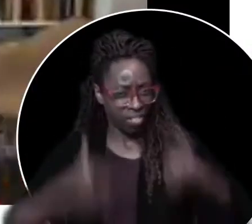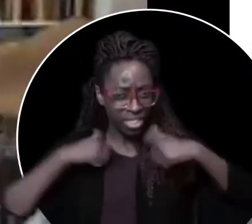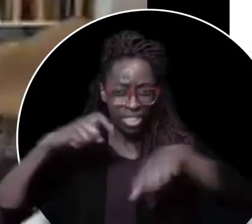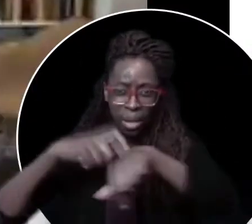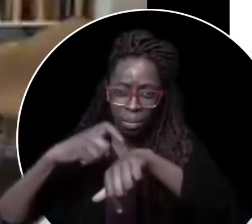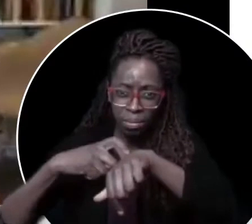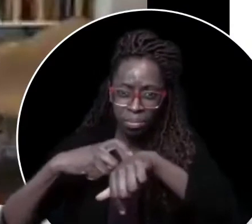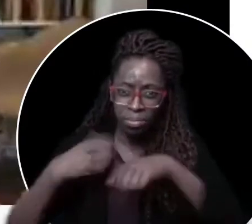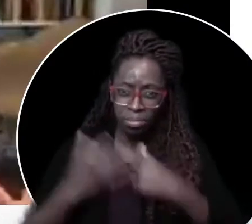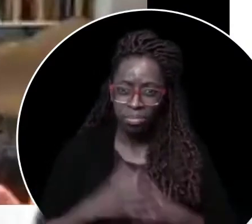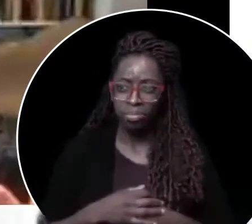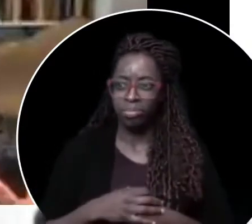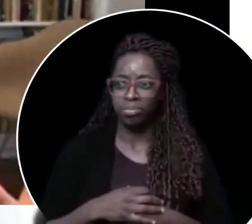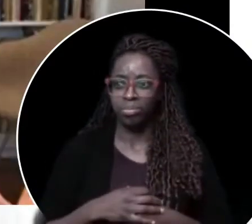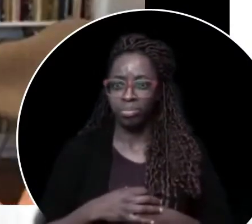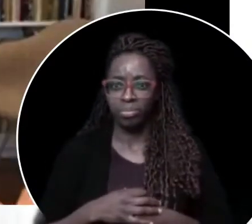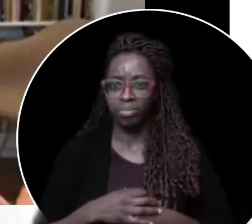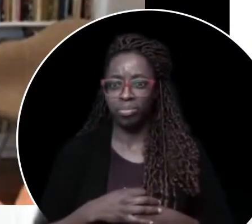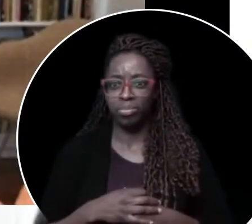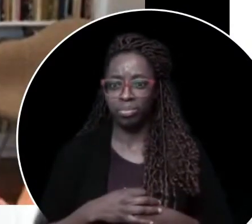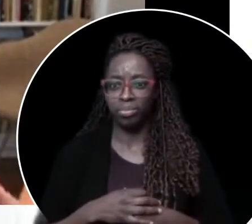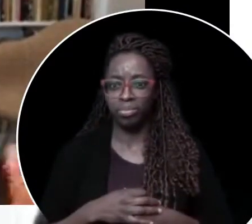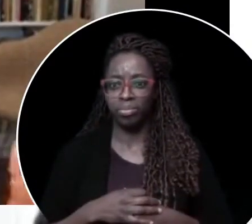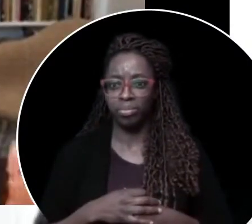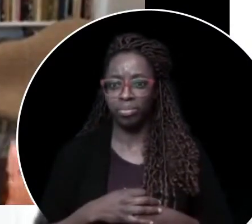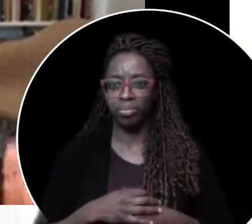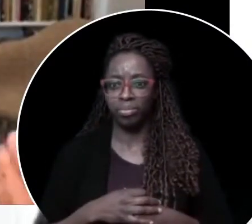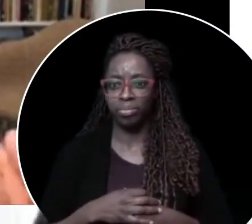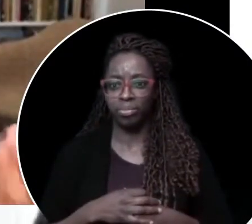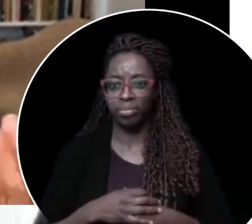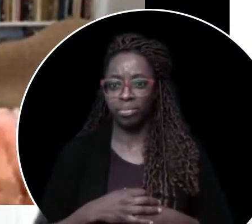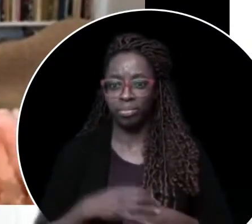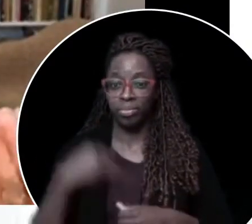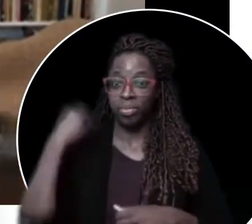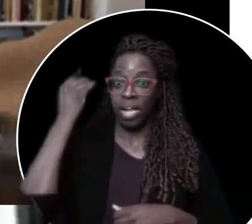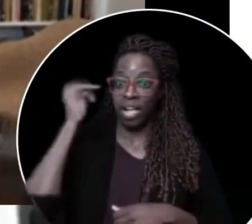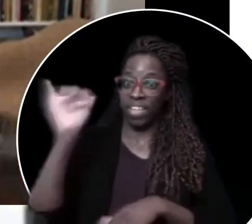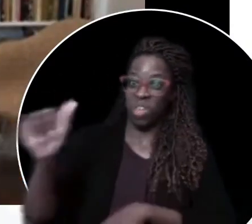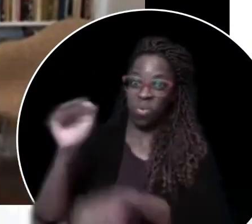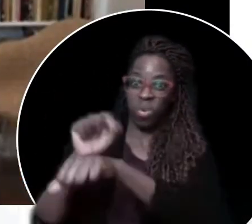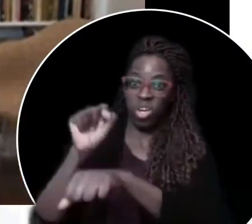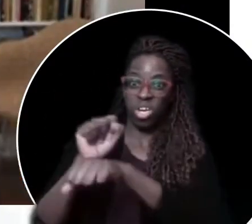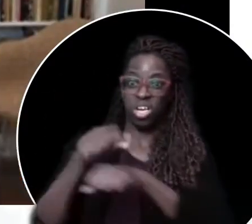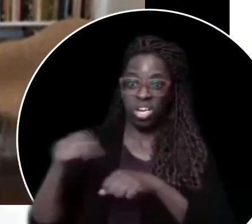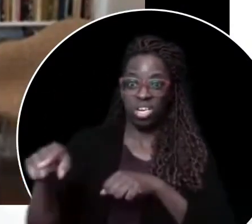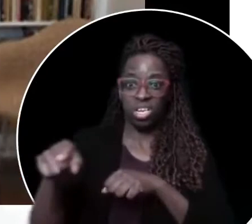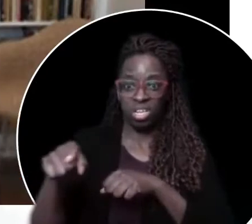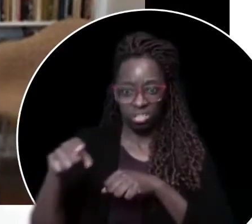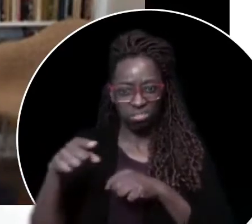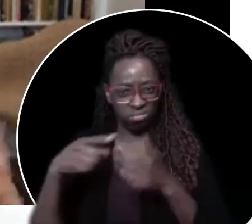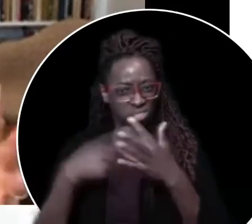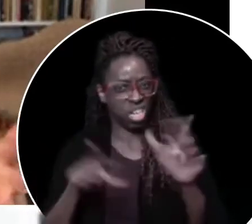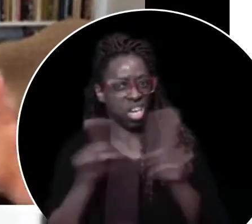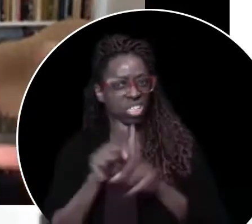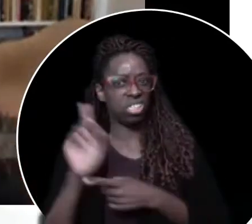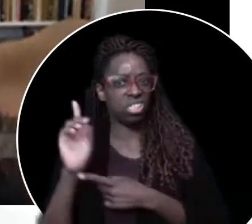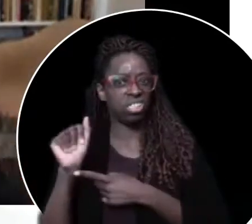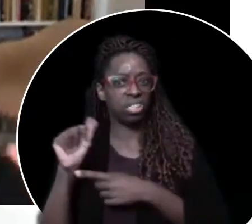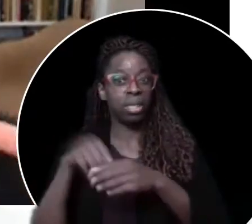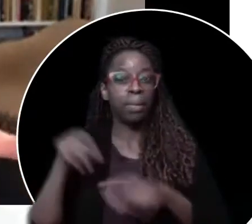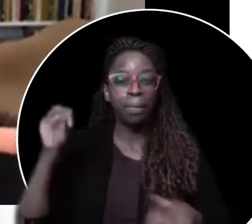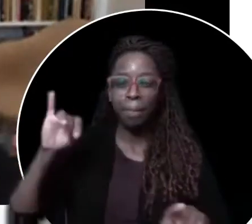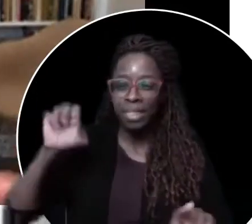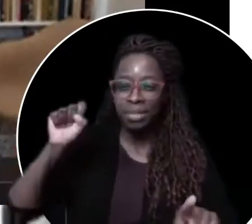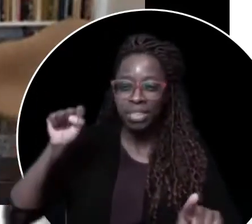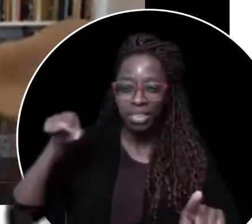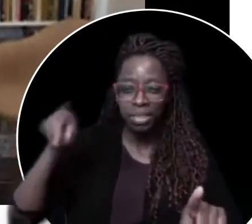the work that is being done in Mississippi, I'm so happy to be a part of this study